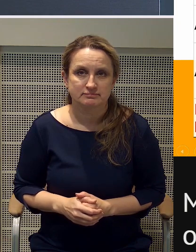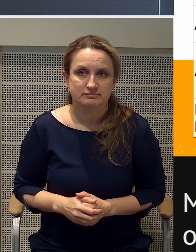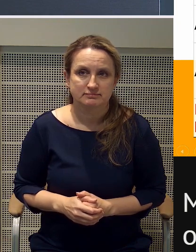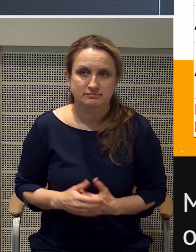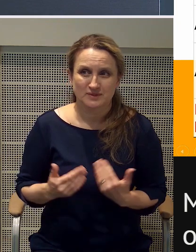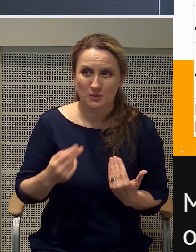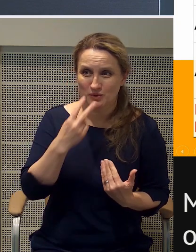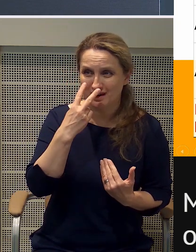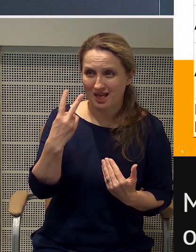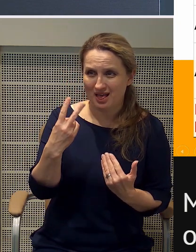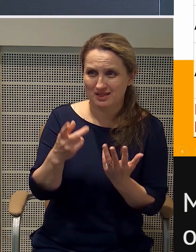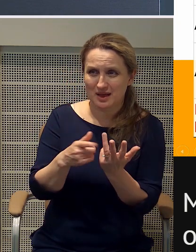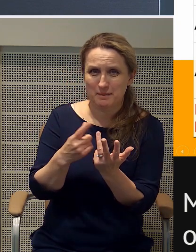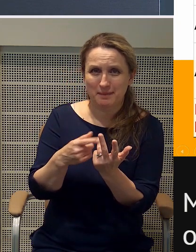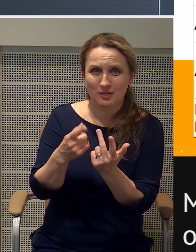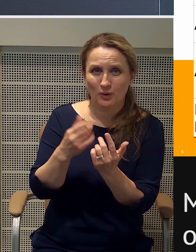it.